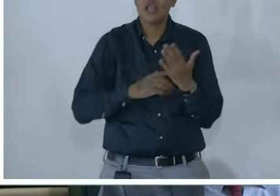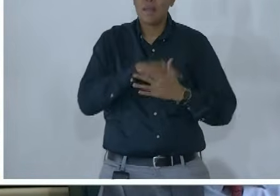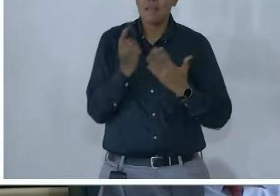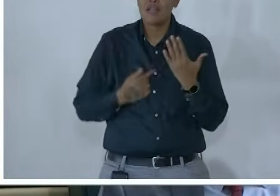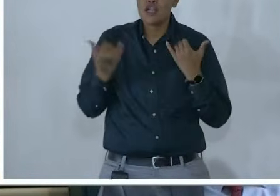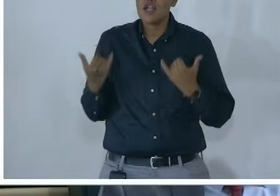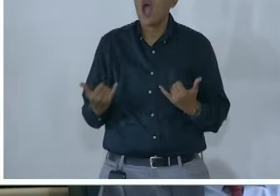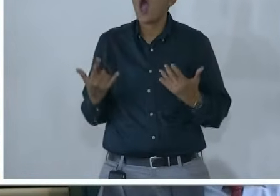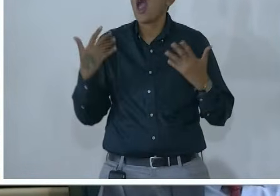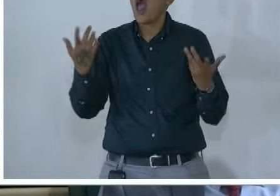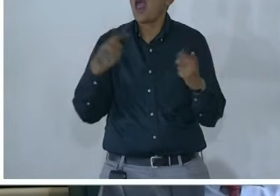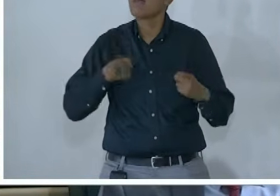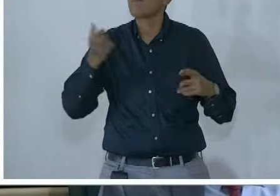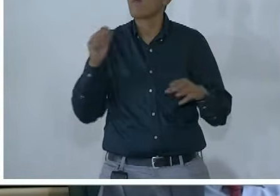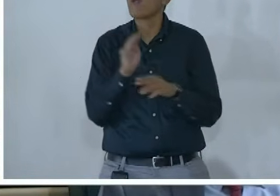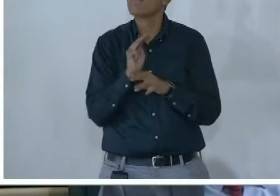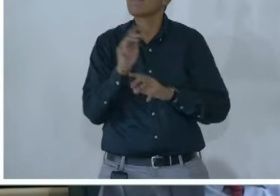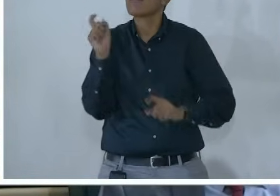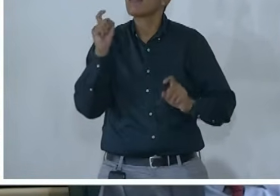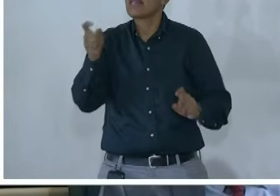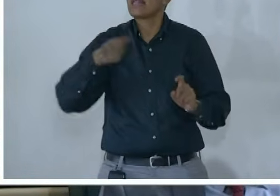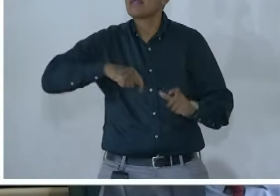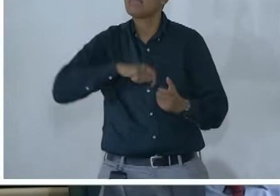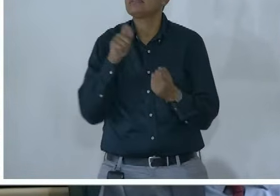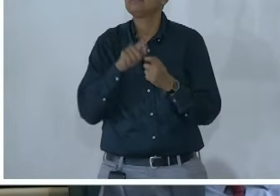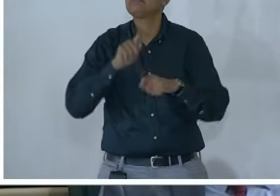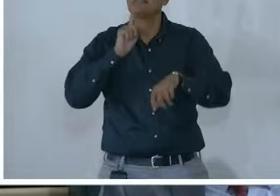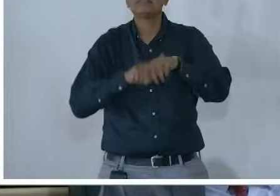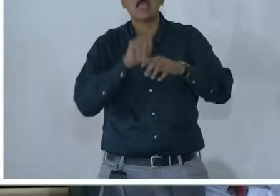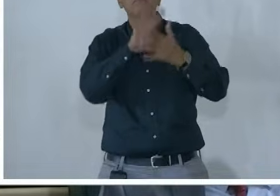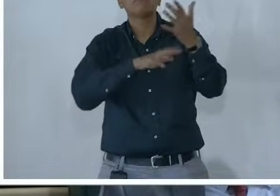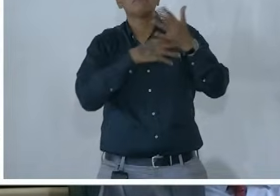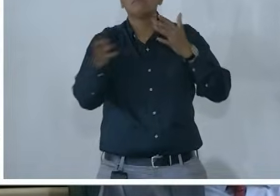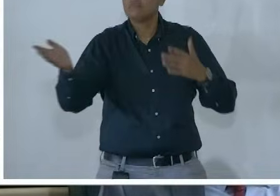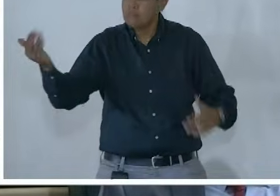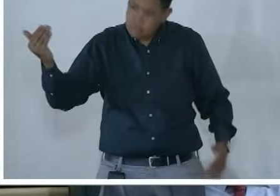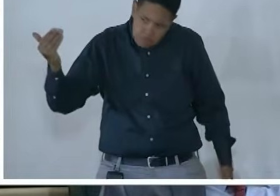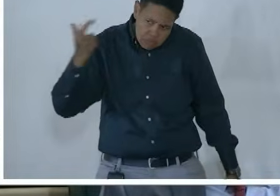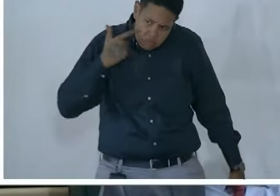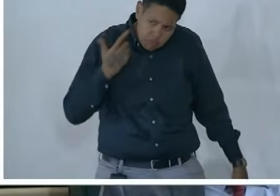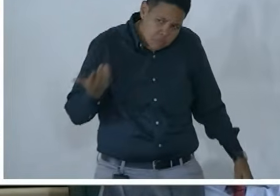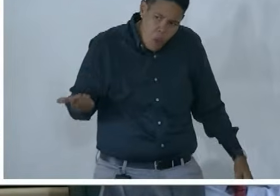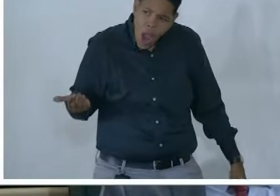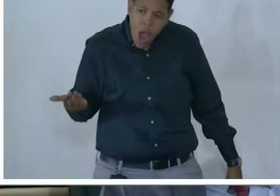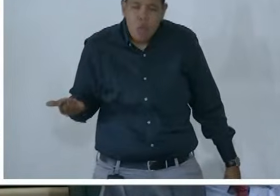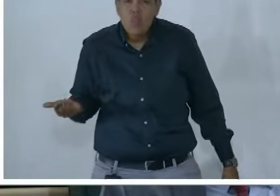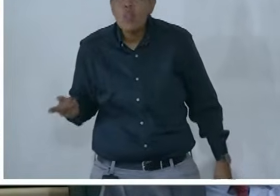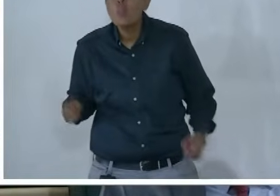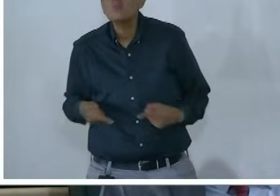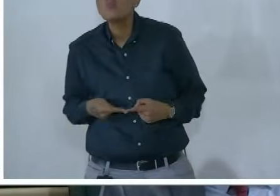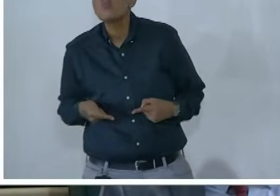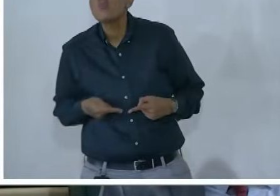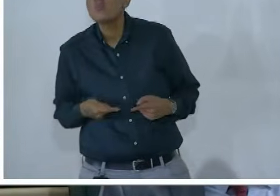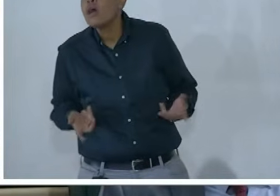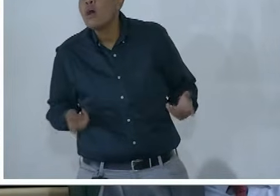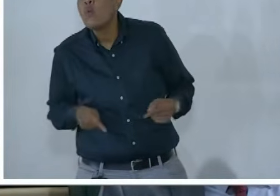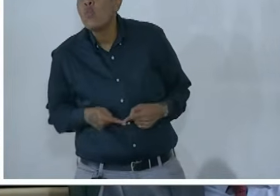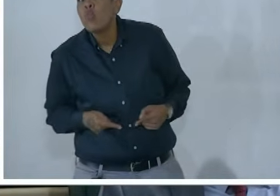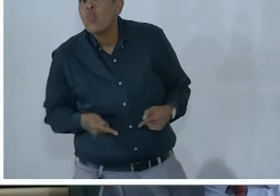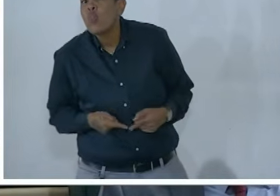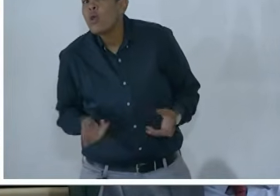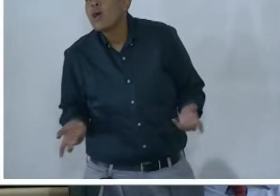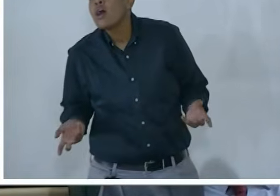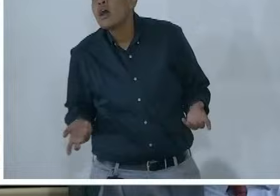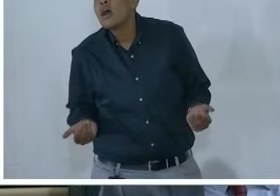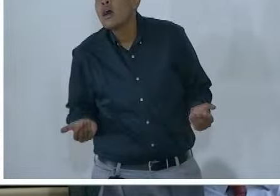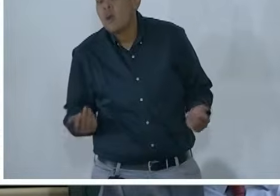I'd like the minister to give us a specific timetable as to when it will be implemented. Because again,